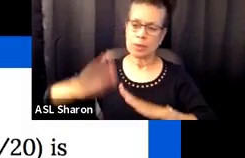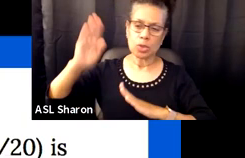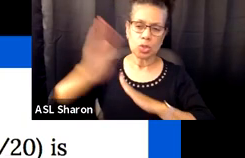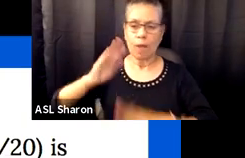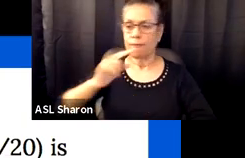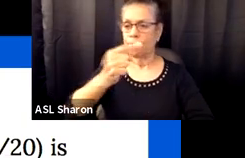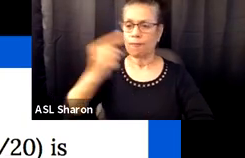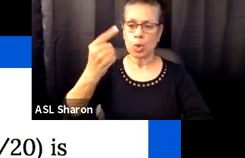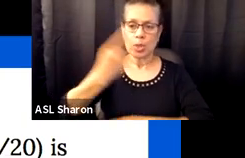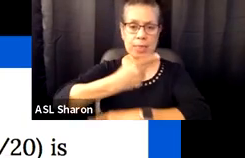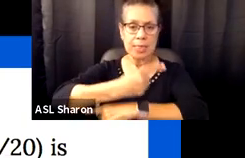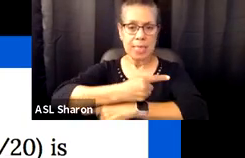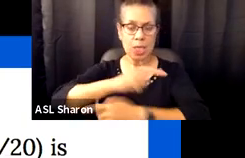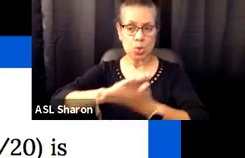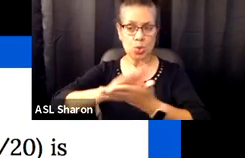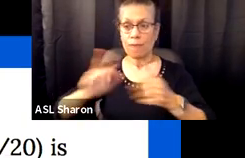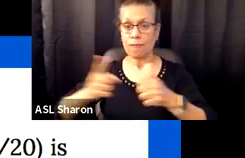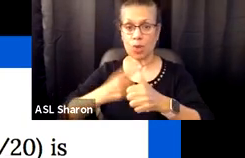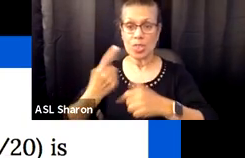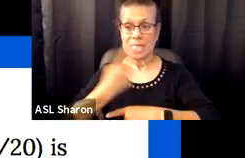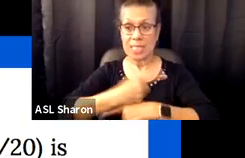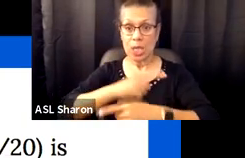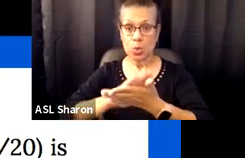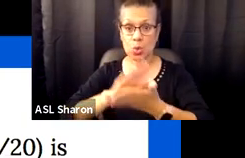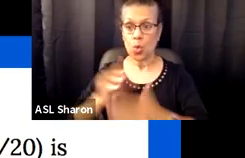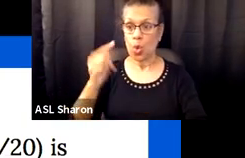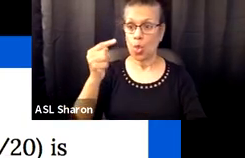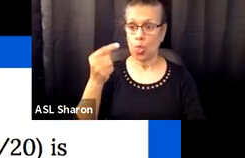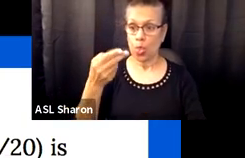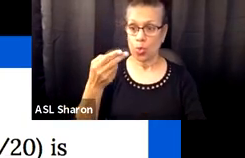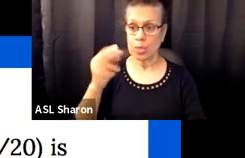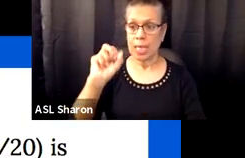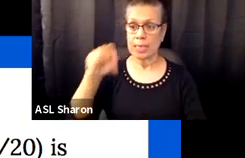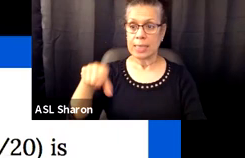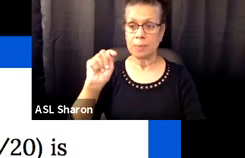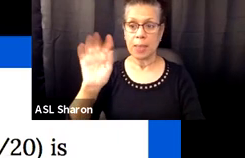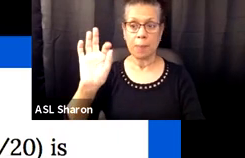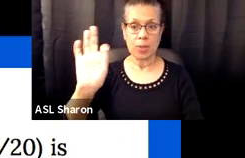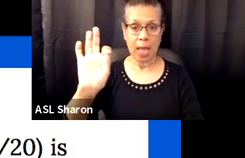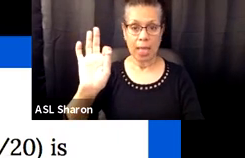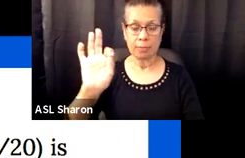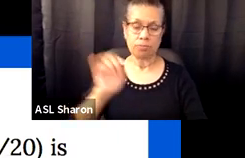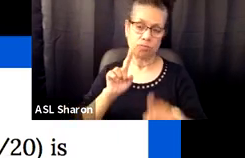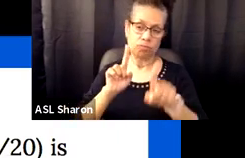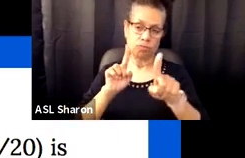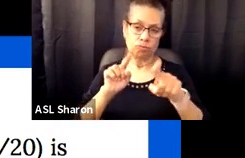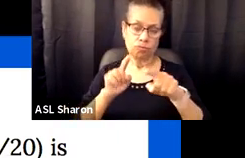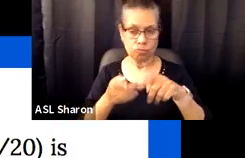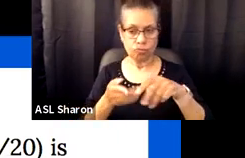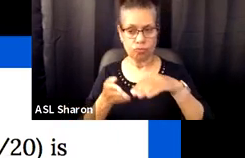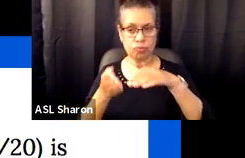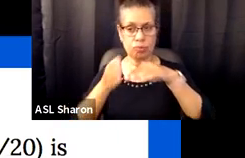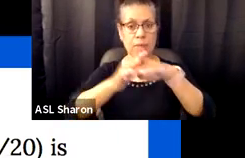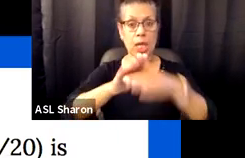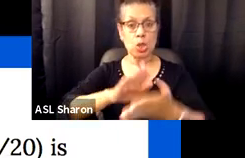attendance rate on record for the first day of school thursday september 9th our attendance rate has continued to improve as the